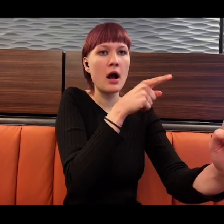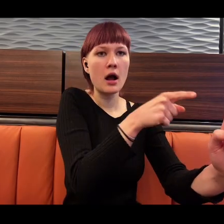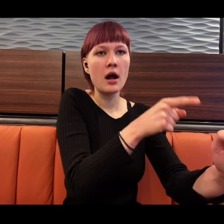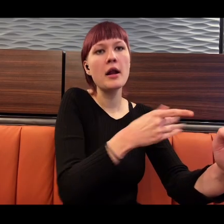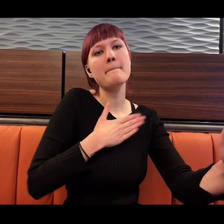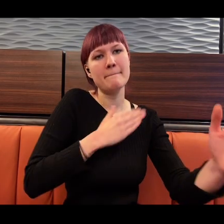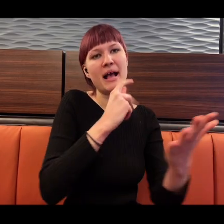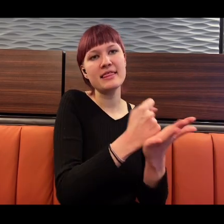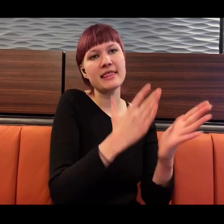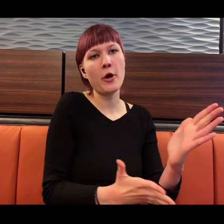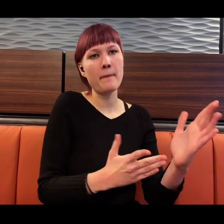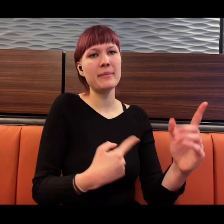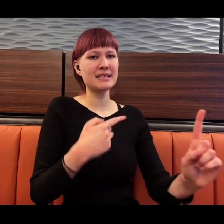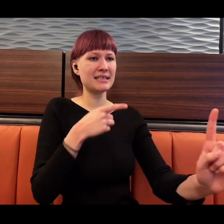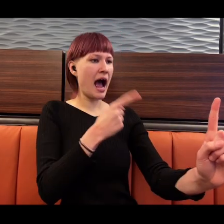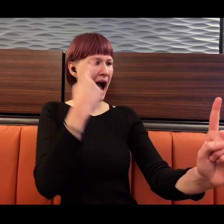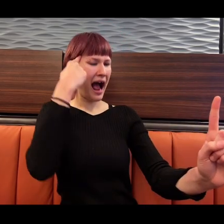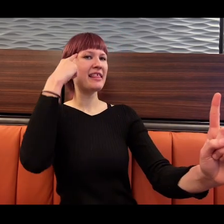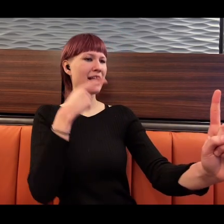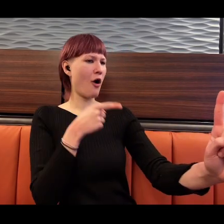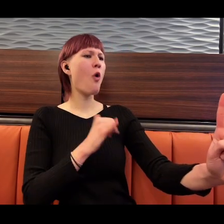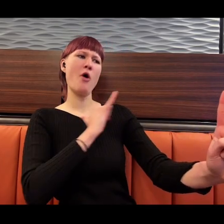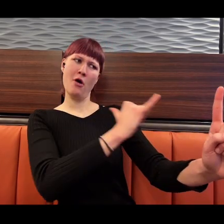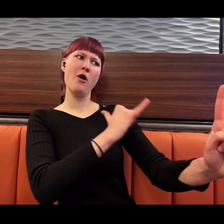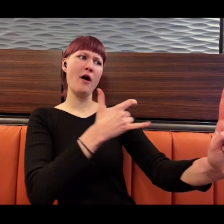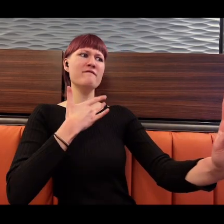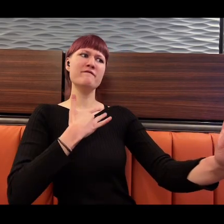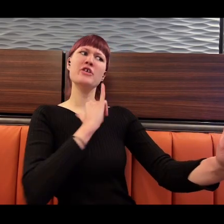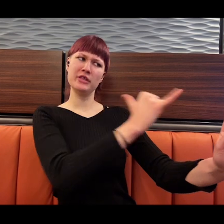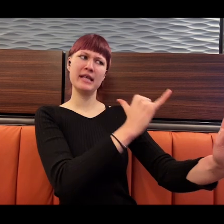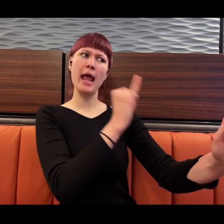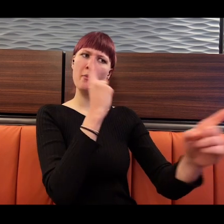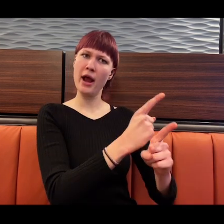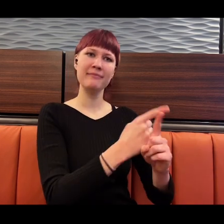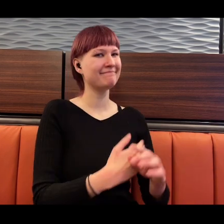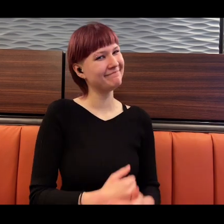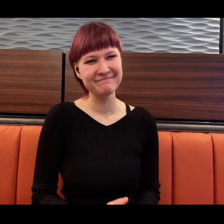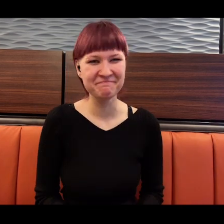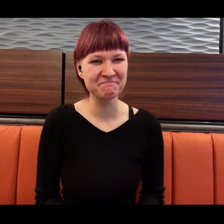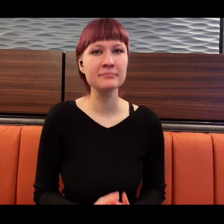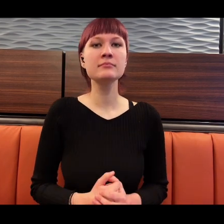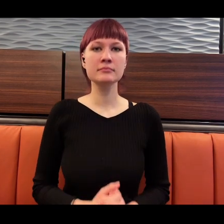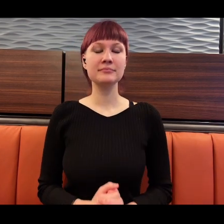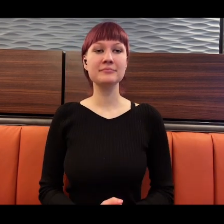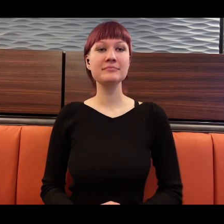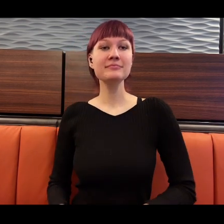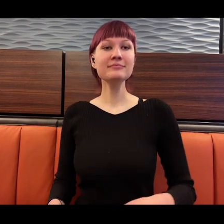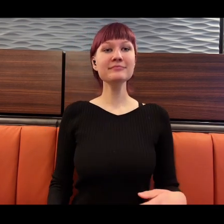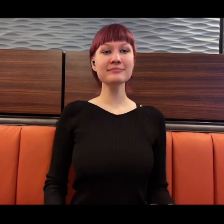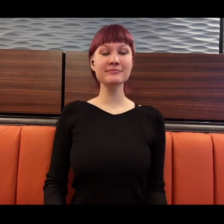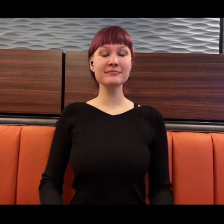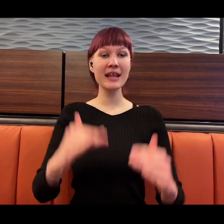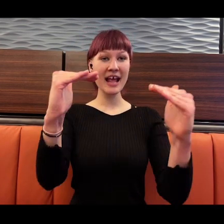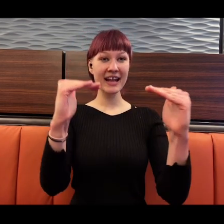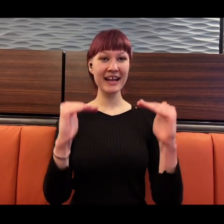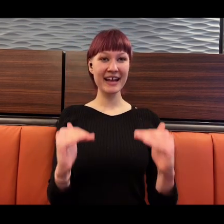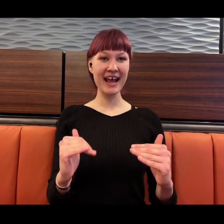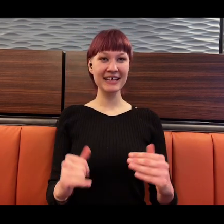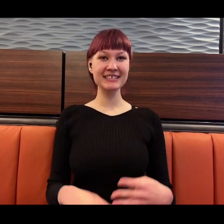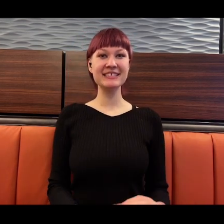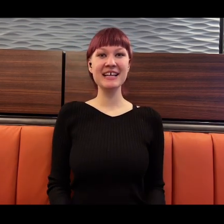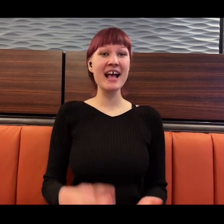issues. Okay, that was psychoanalysis. Next, I'm talking about humanist psychotherapy or humanist therapy, which